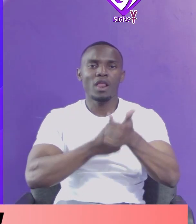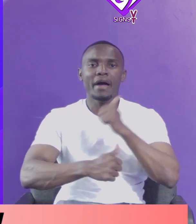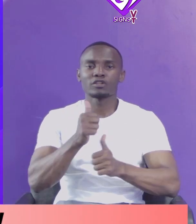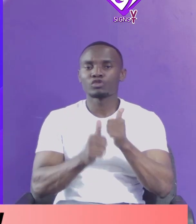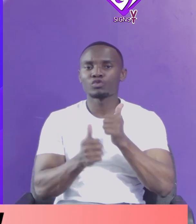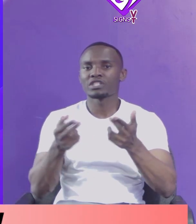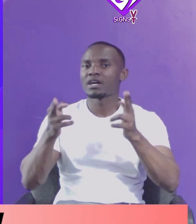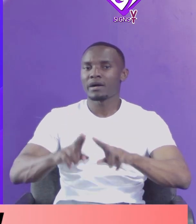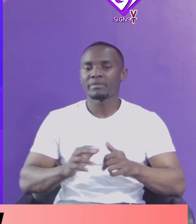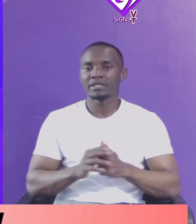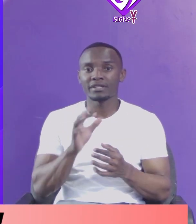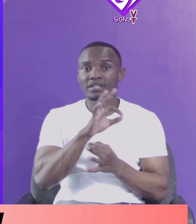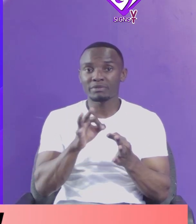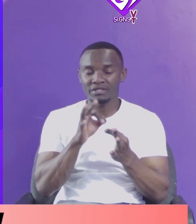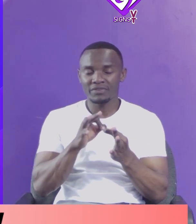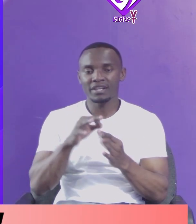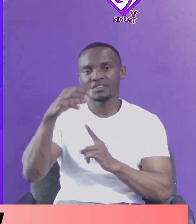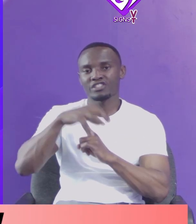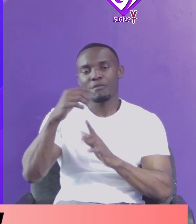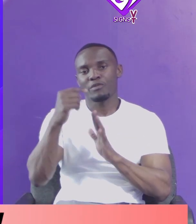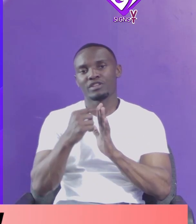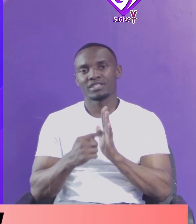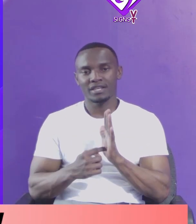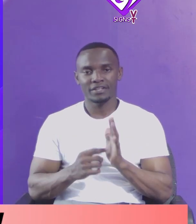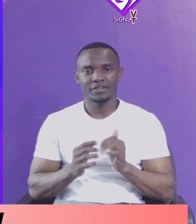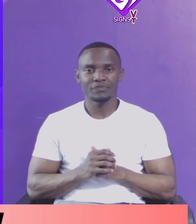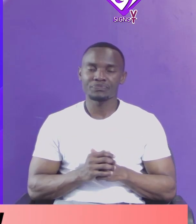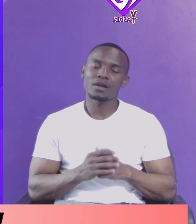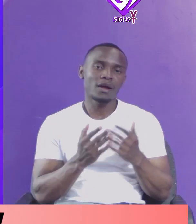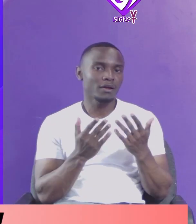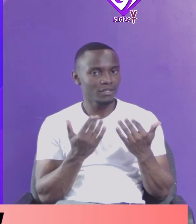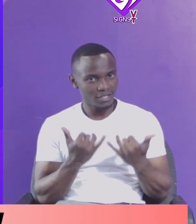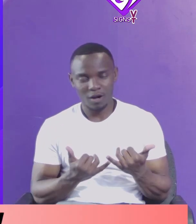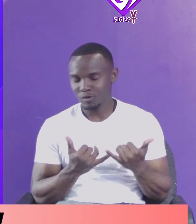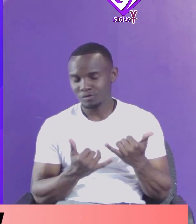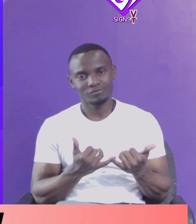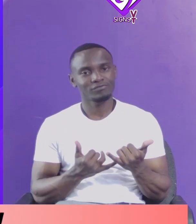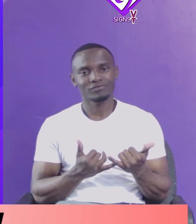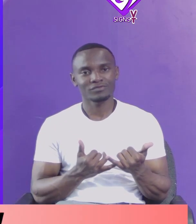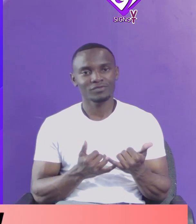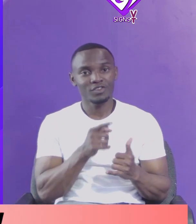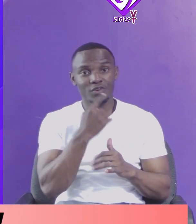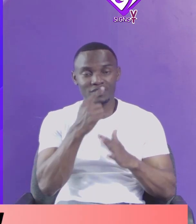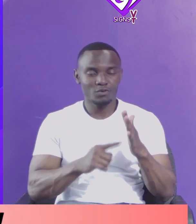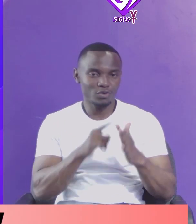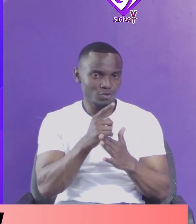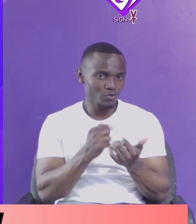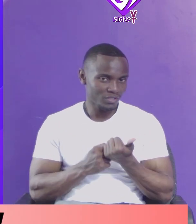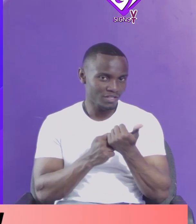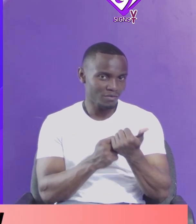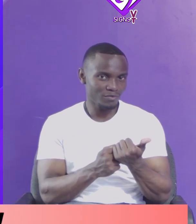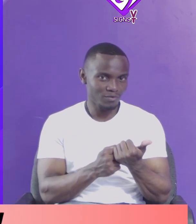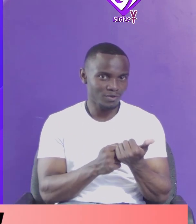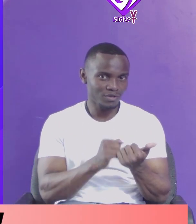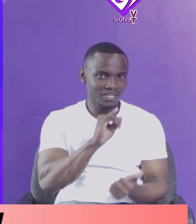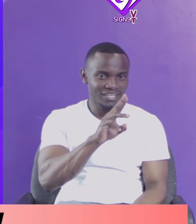and in particular, the Champions League action. And Mr. Brian. Yes. Now, umesema wewe ni mtu wa Inter Miami. Mi ni